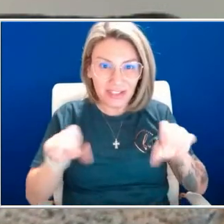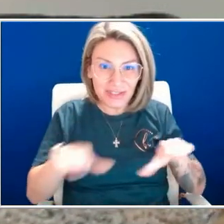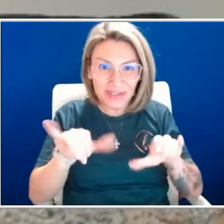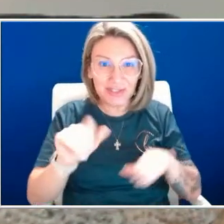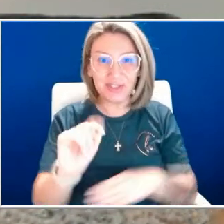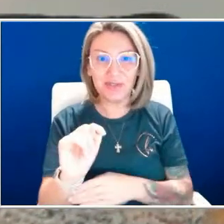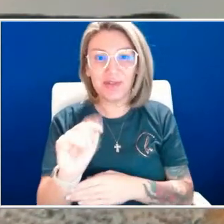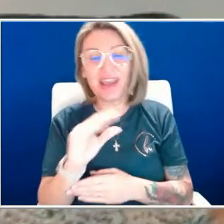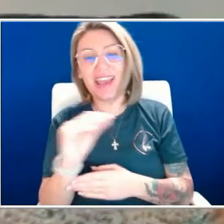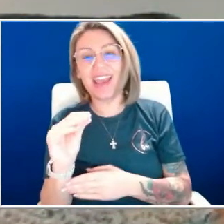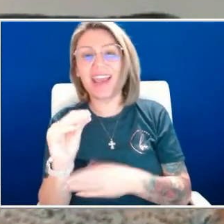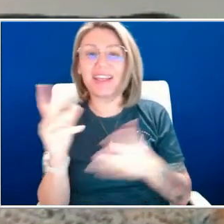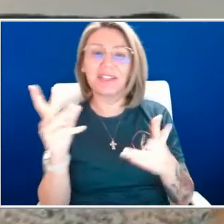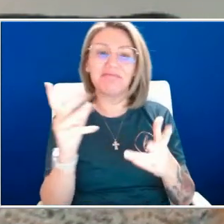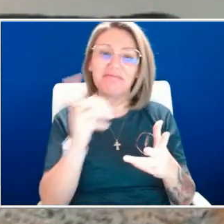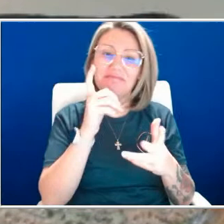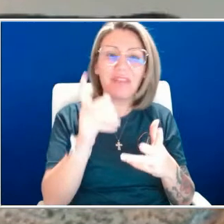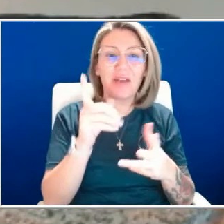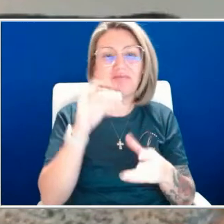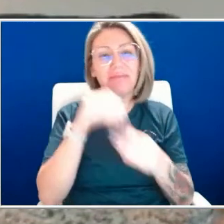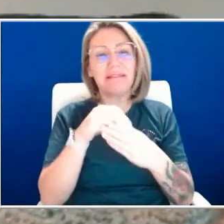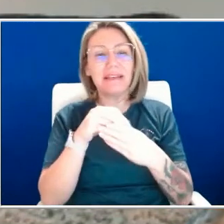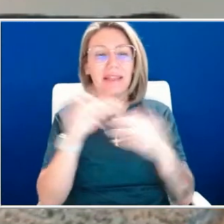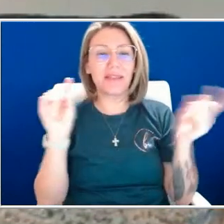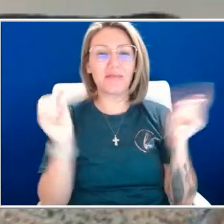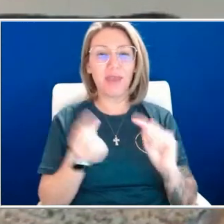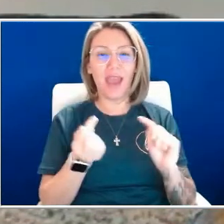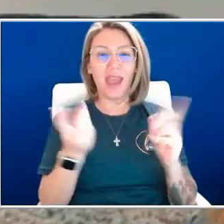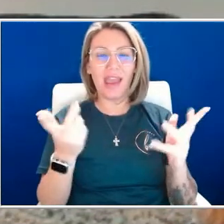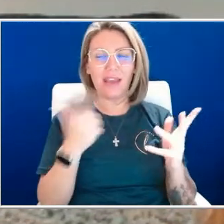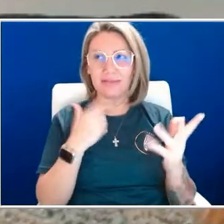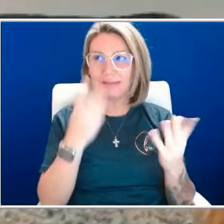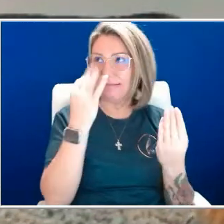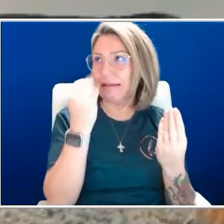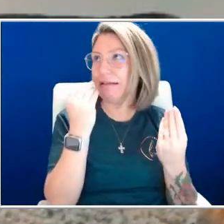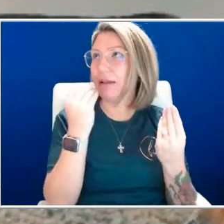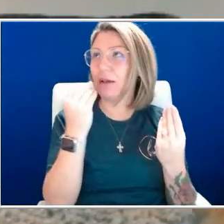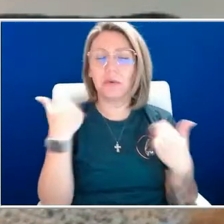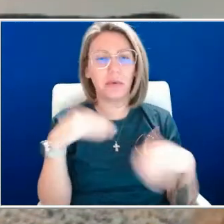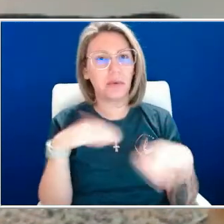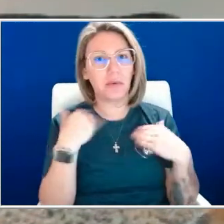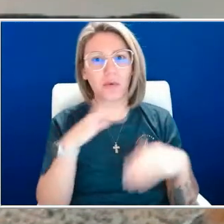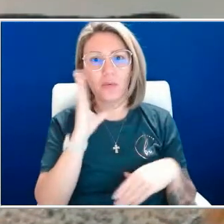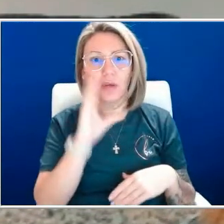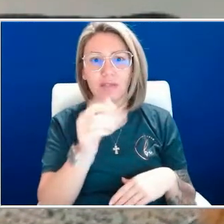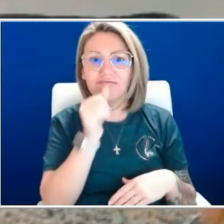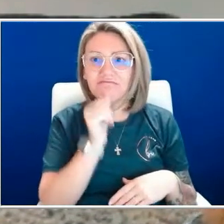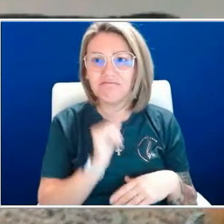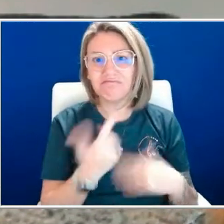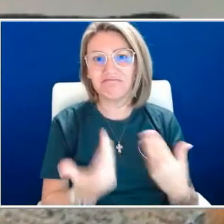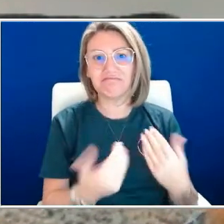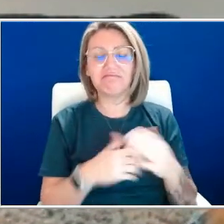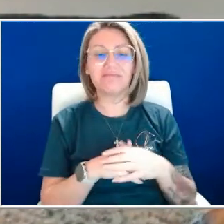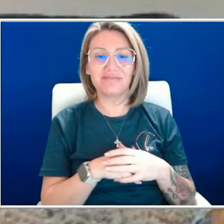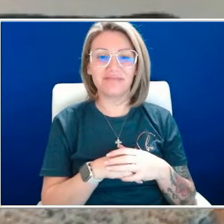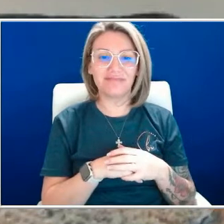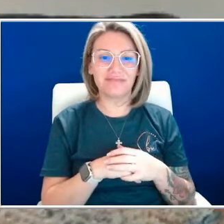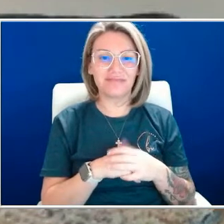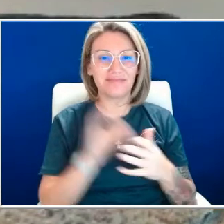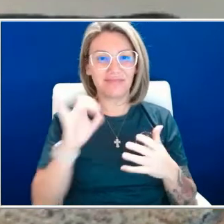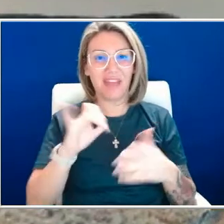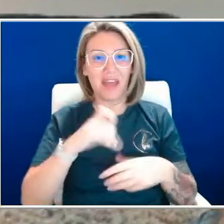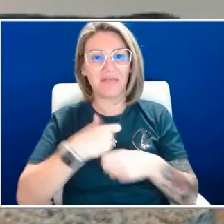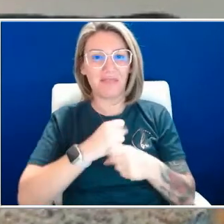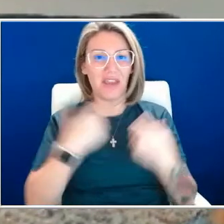and not be in the pain that I was thinking I was going to be in. So I think that made recovery a lot